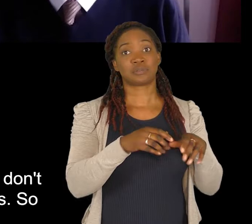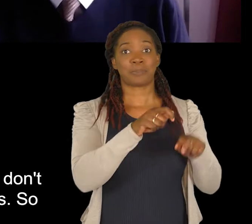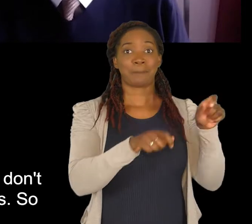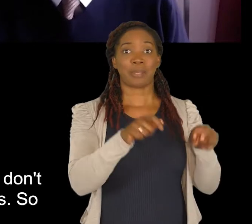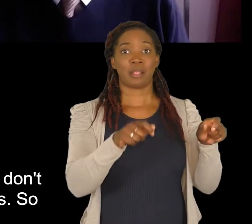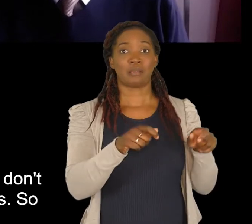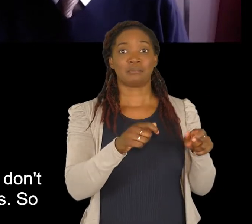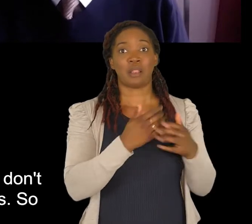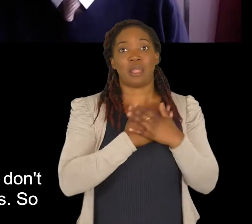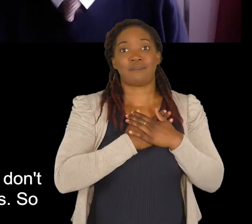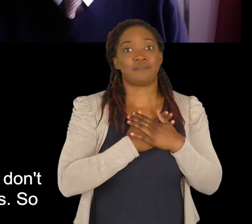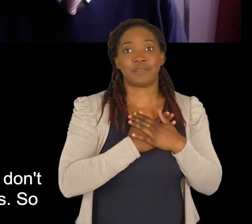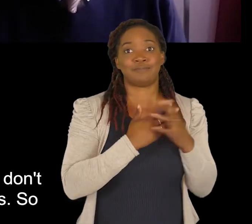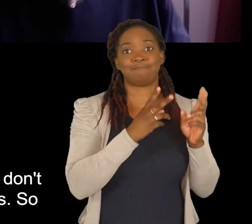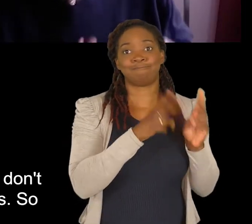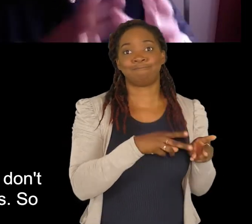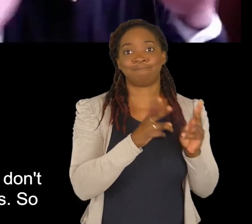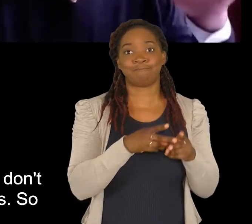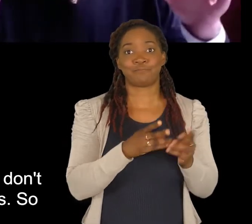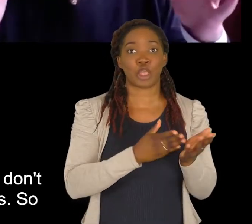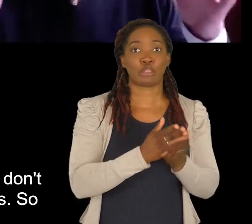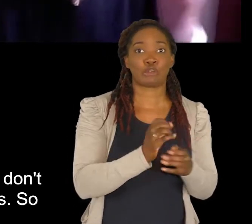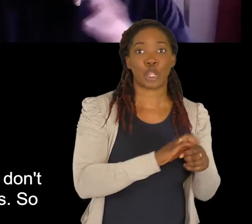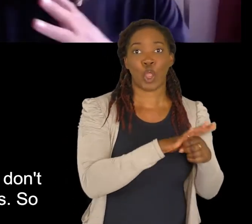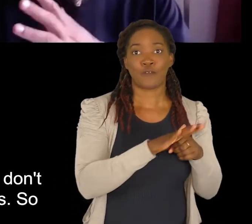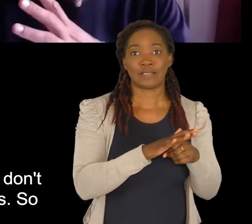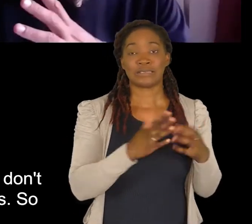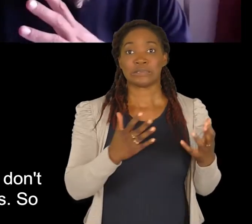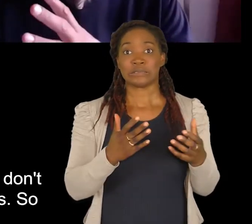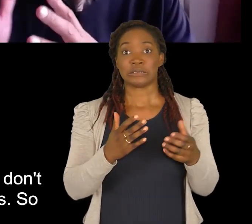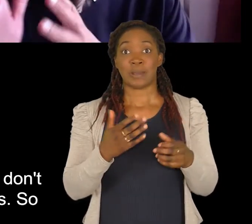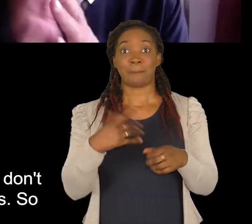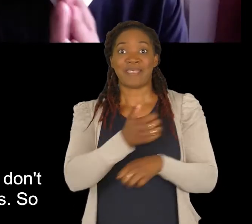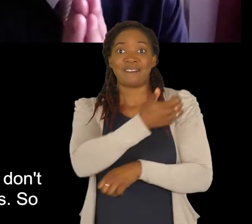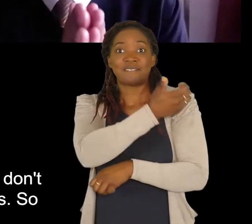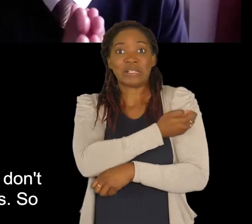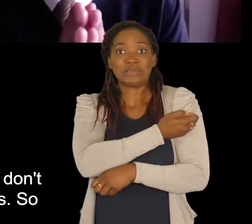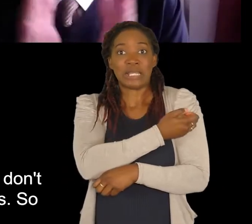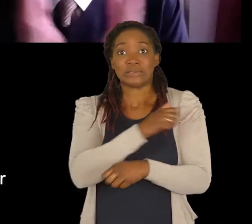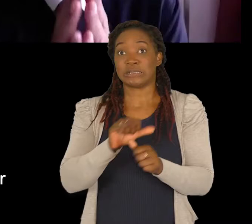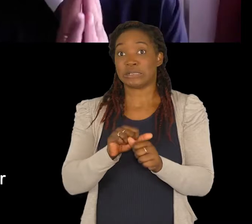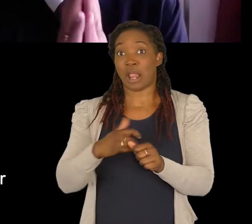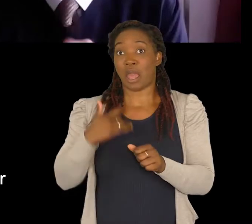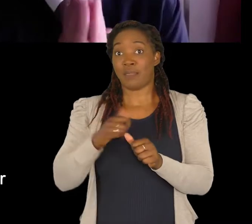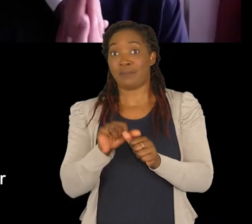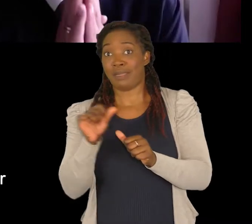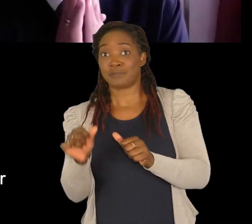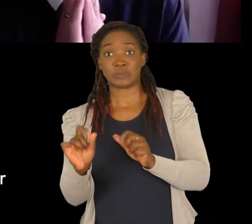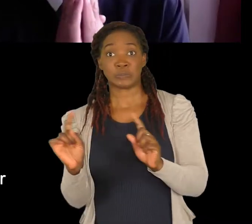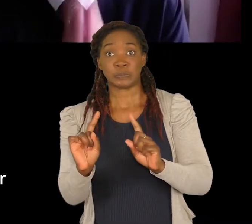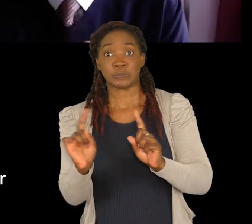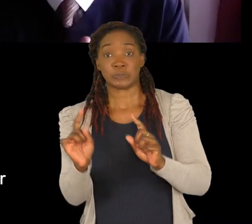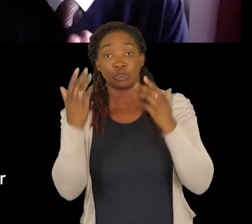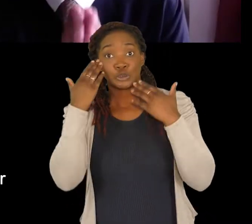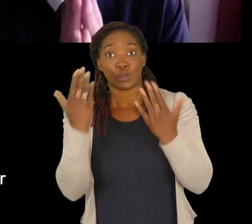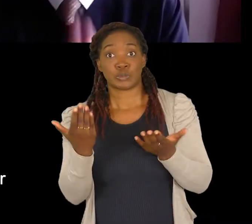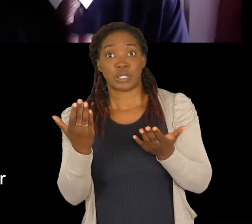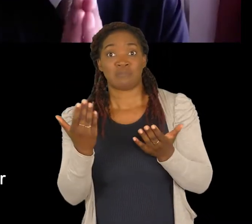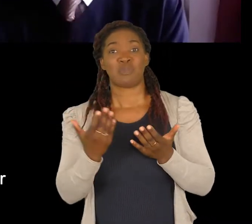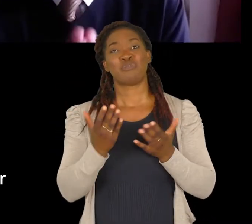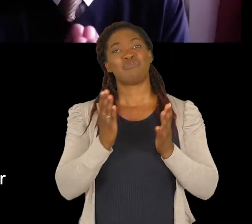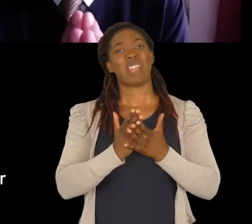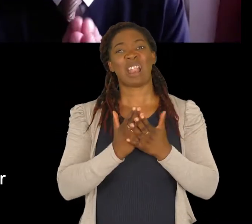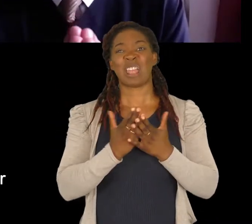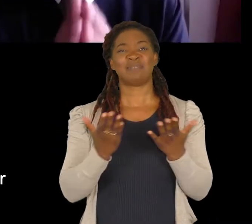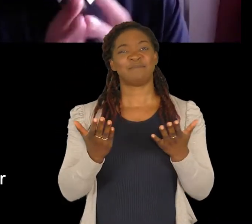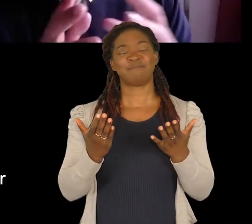love. Okay, we don't know how life is going to be post vaccinations. So don't just work for the